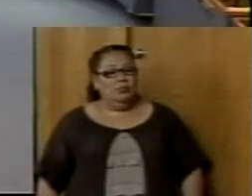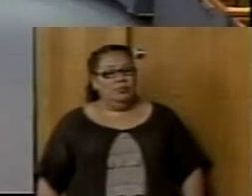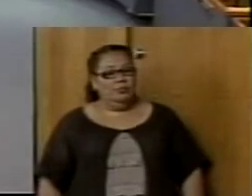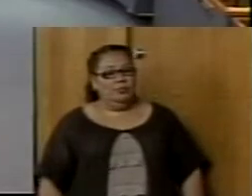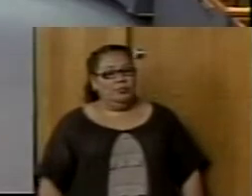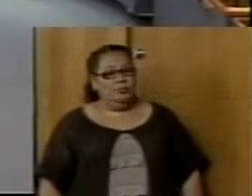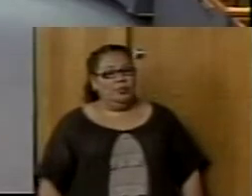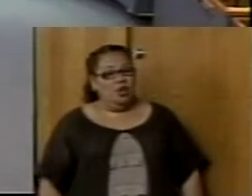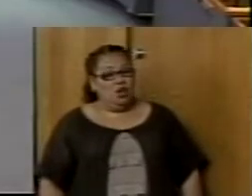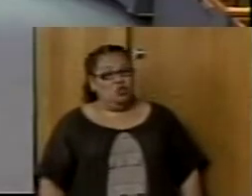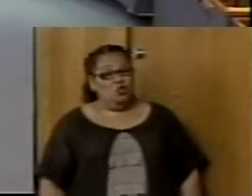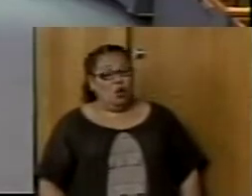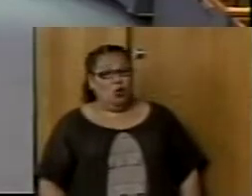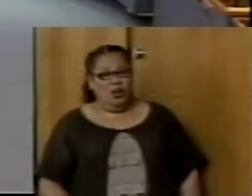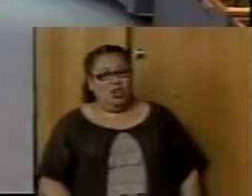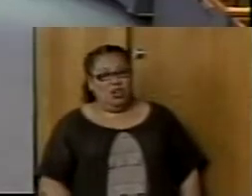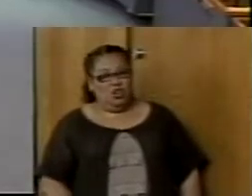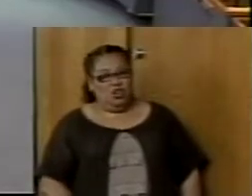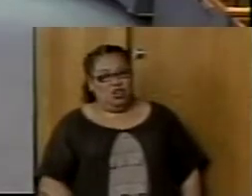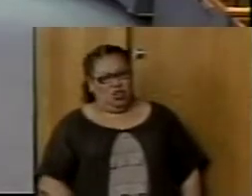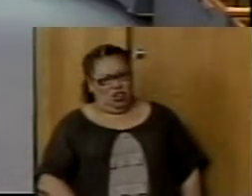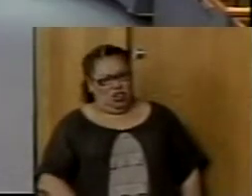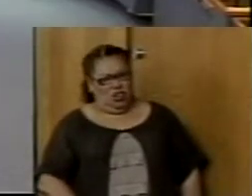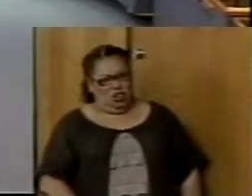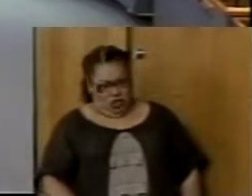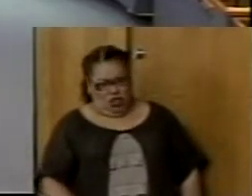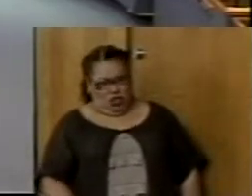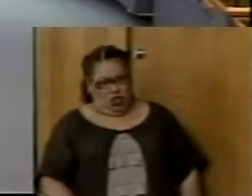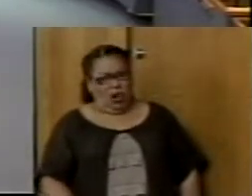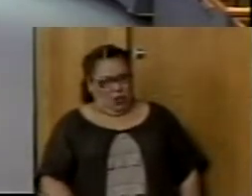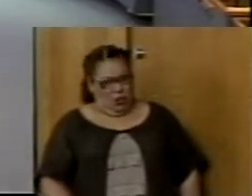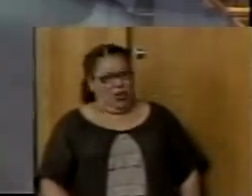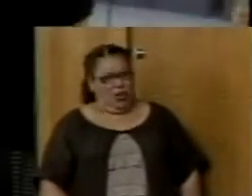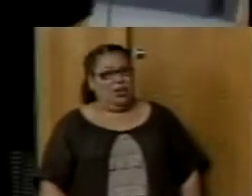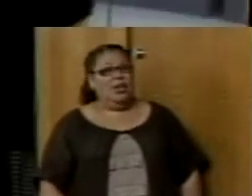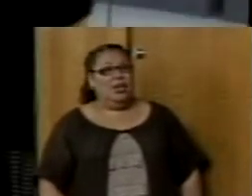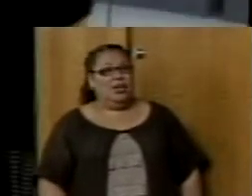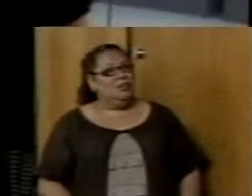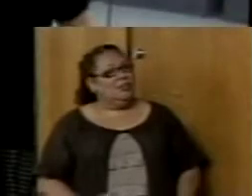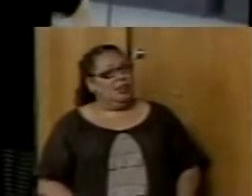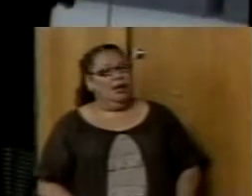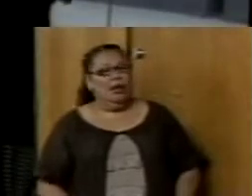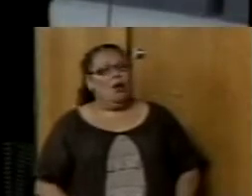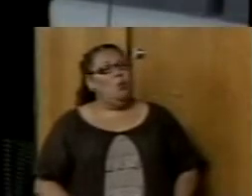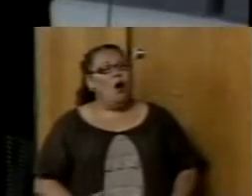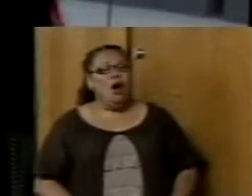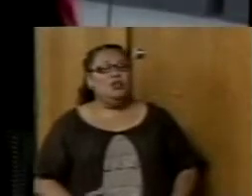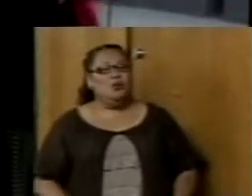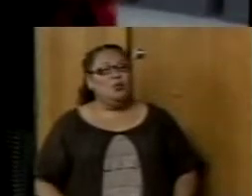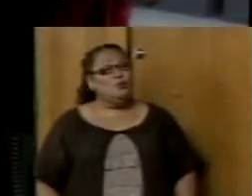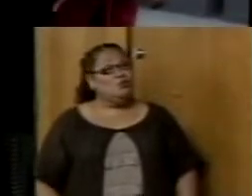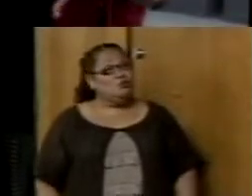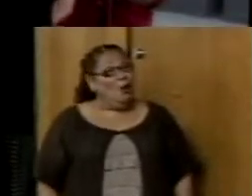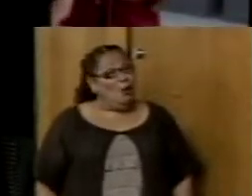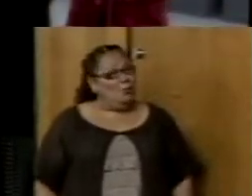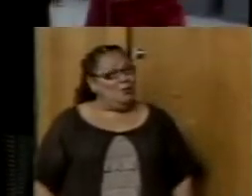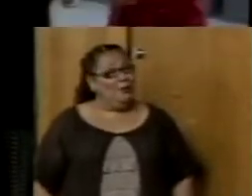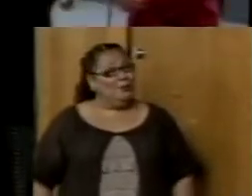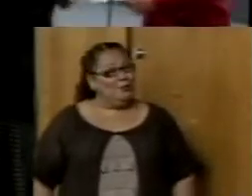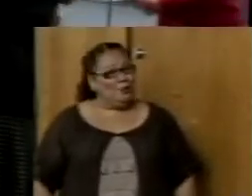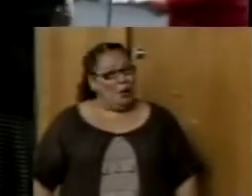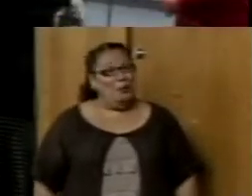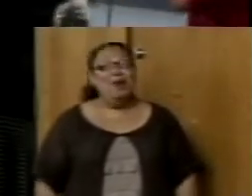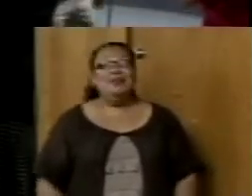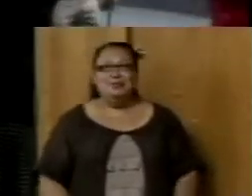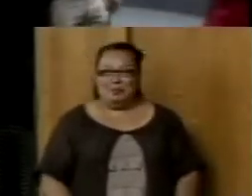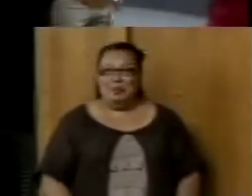While he goes around, if I may, Dr. Montoya and Dr. Escobedo, I do want to make note that behind every successful student and excellent student